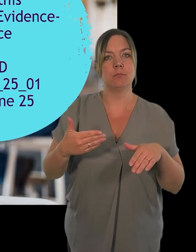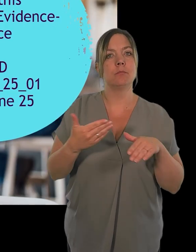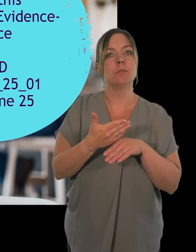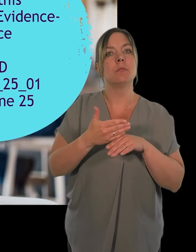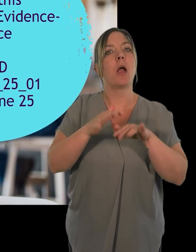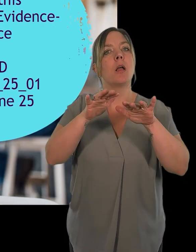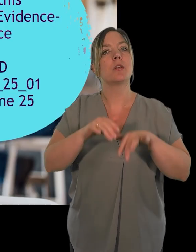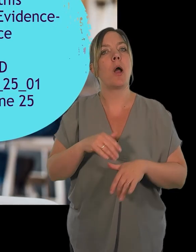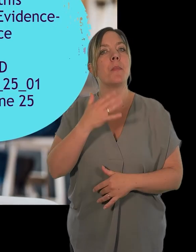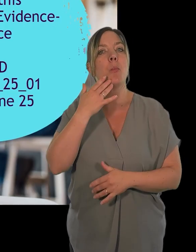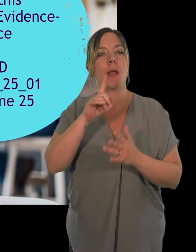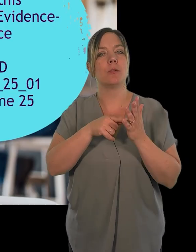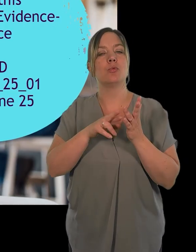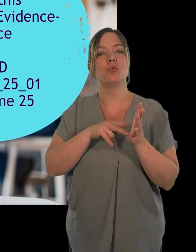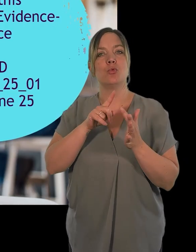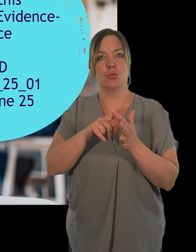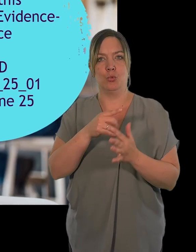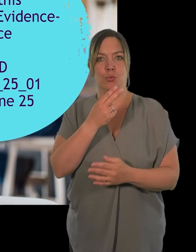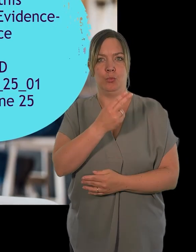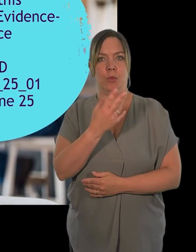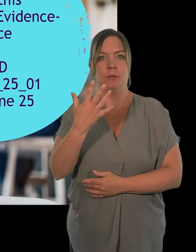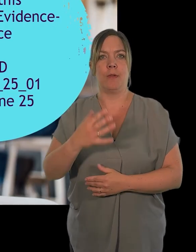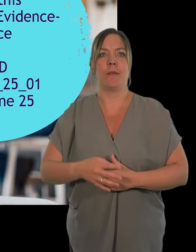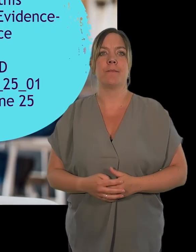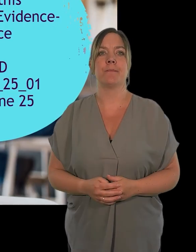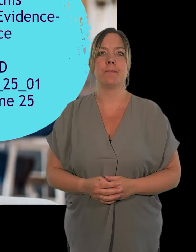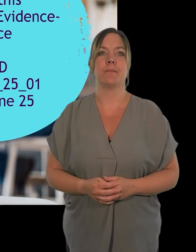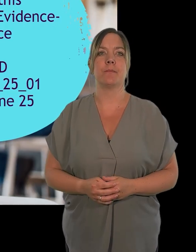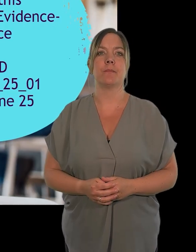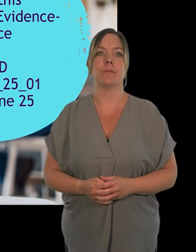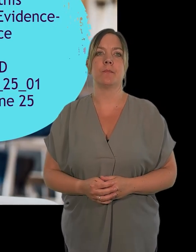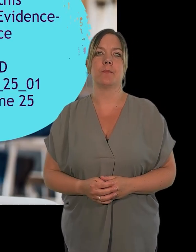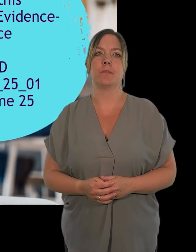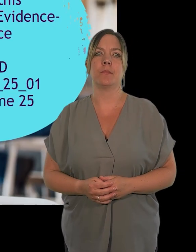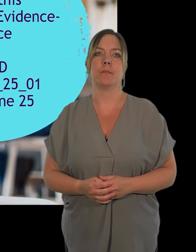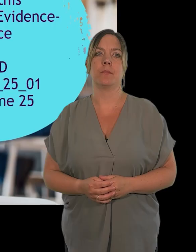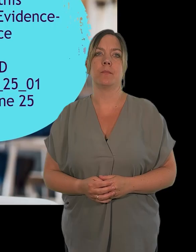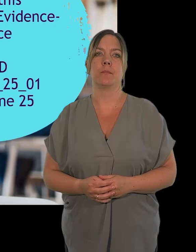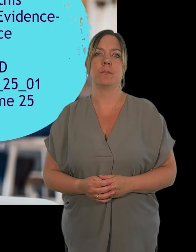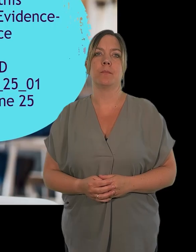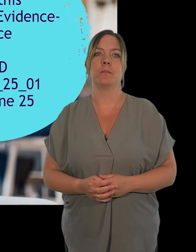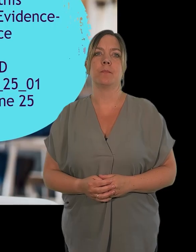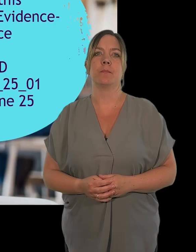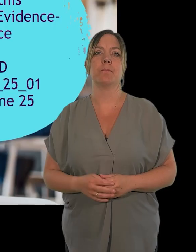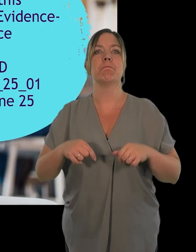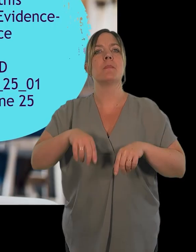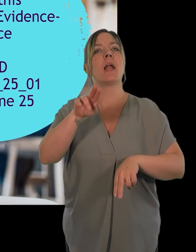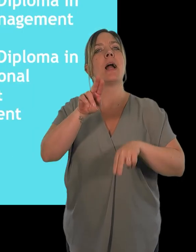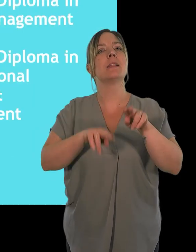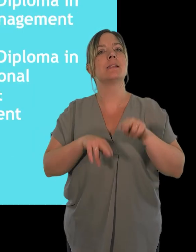02-2501 and the release date for this assignment is June 25.